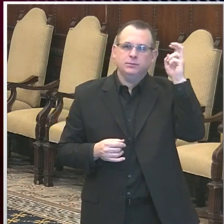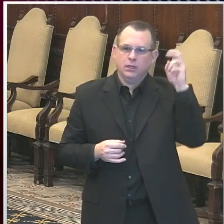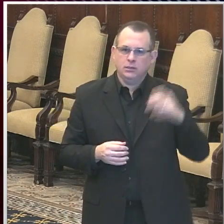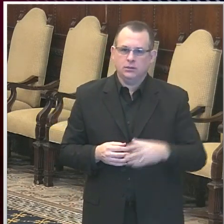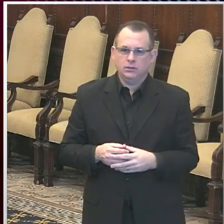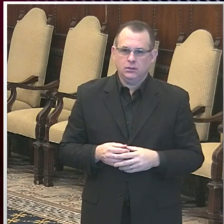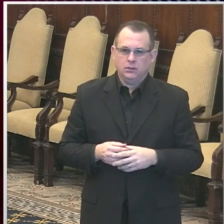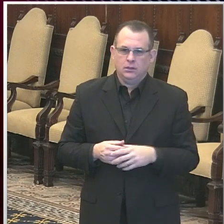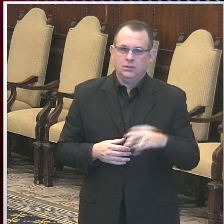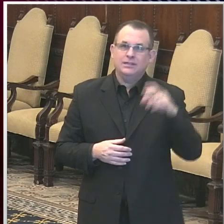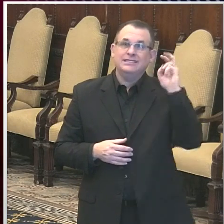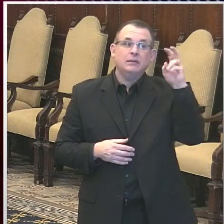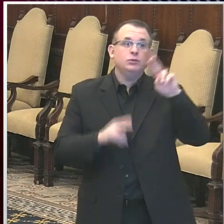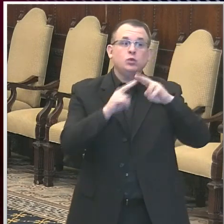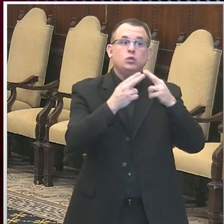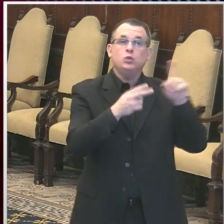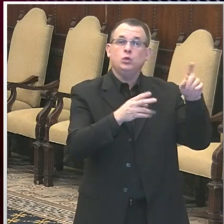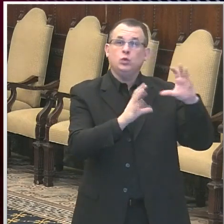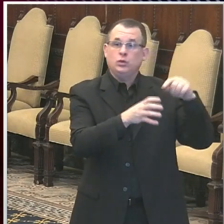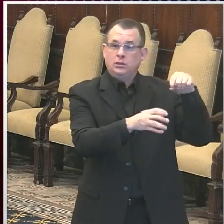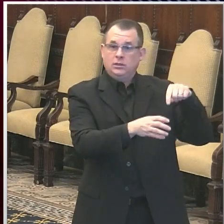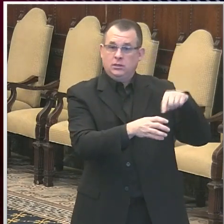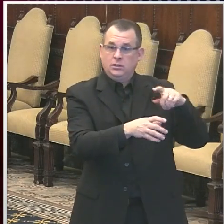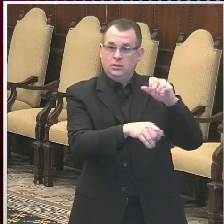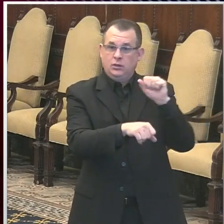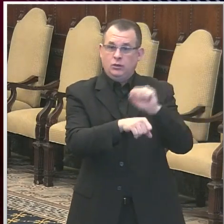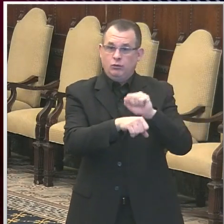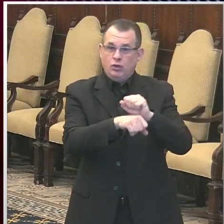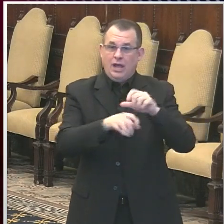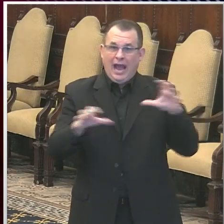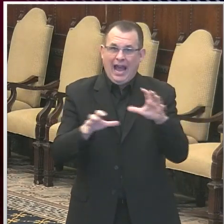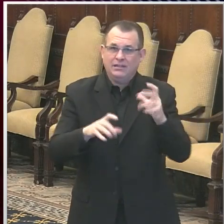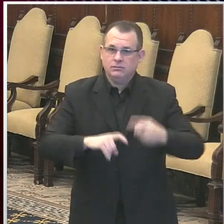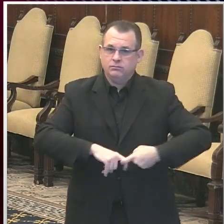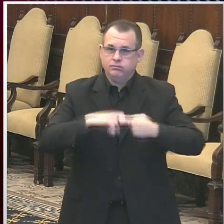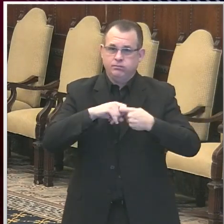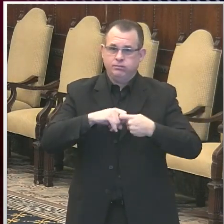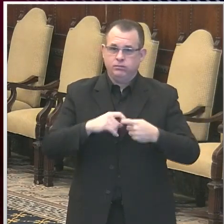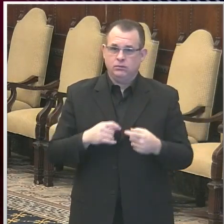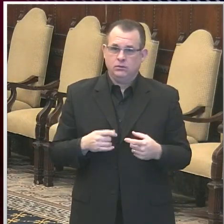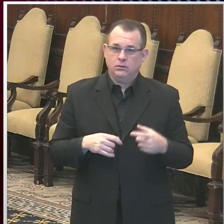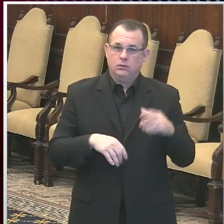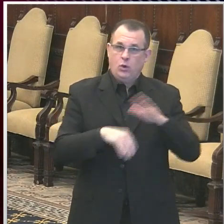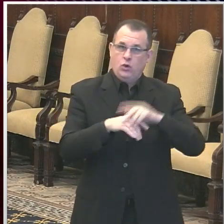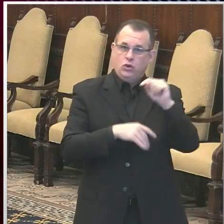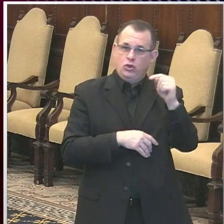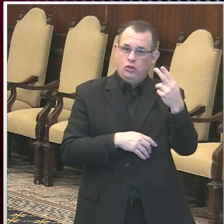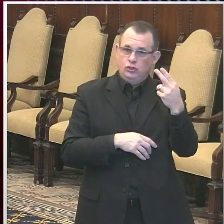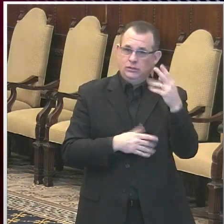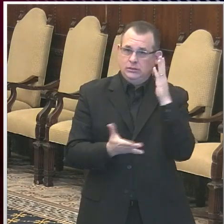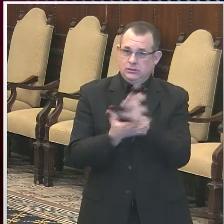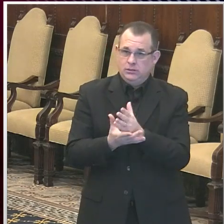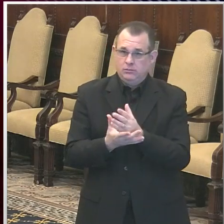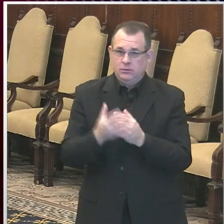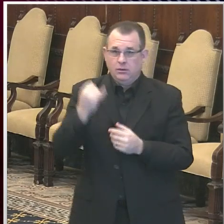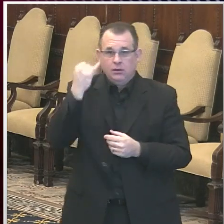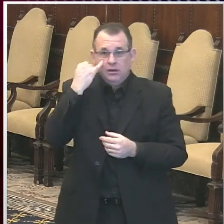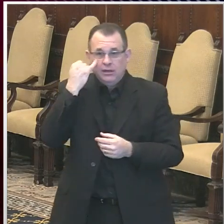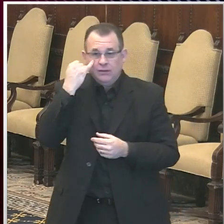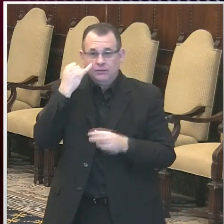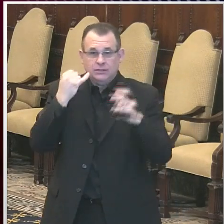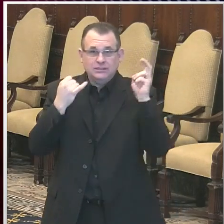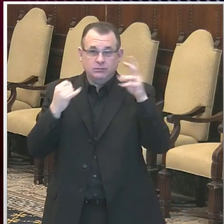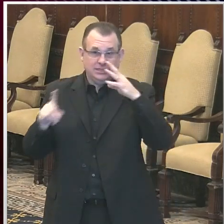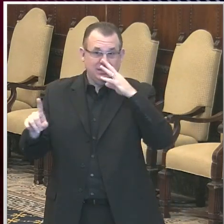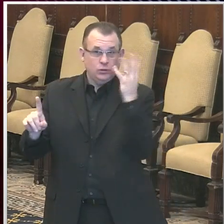has threatened a work action on Thursday should SEPTA not agree to some of their additional demands over safety. Is the city involved